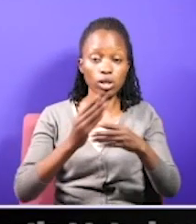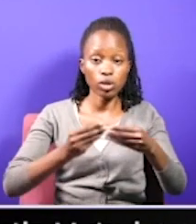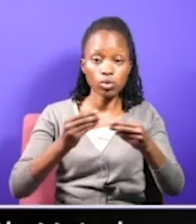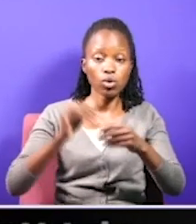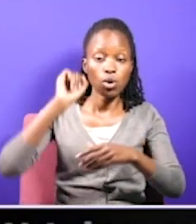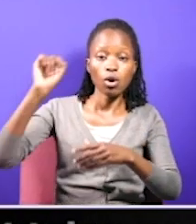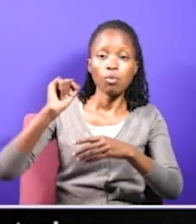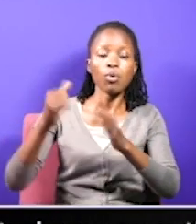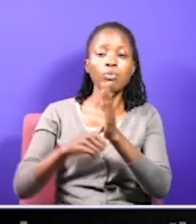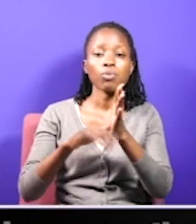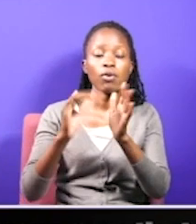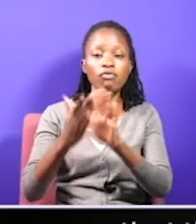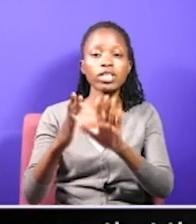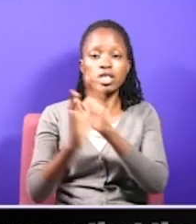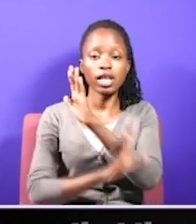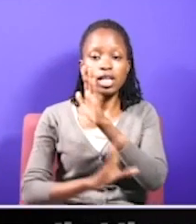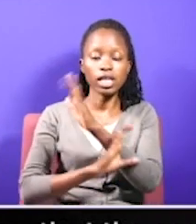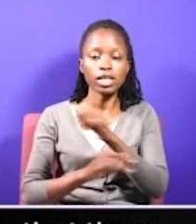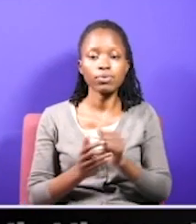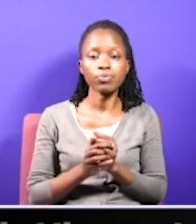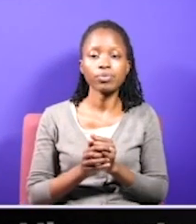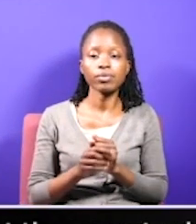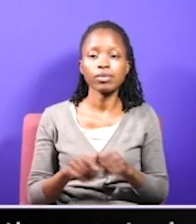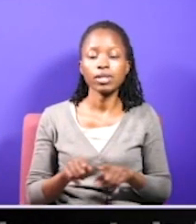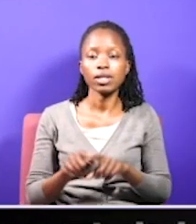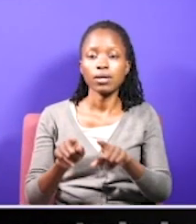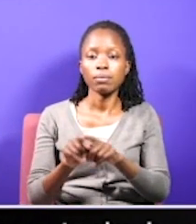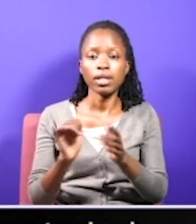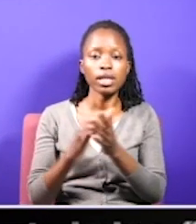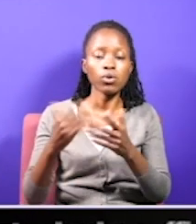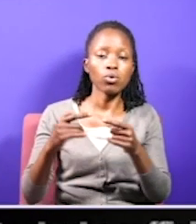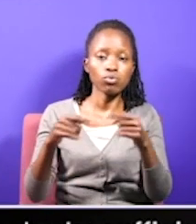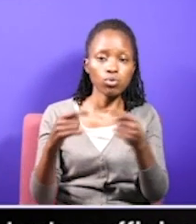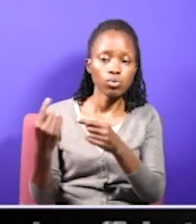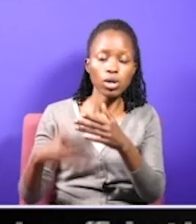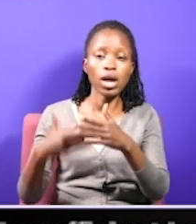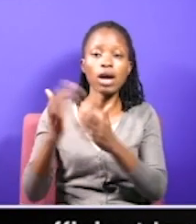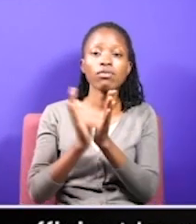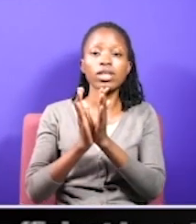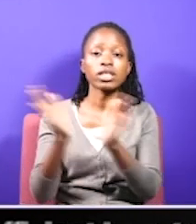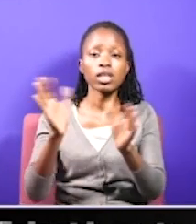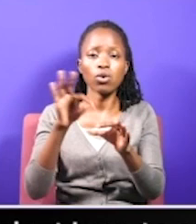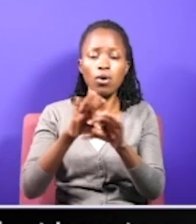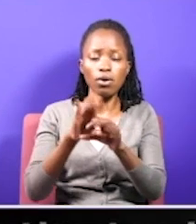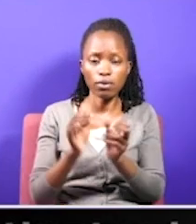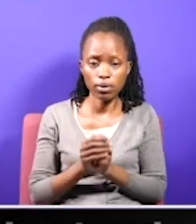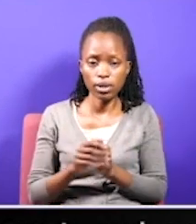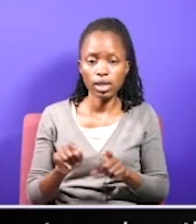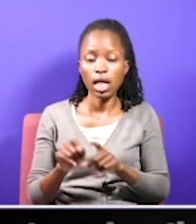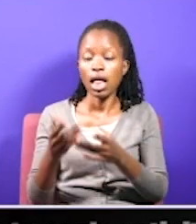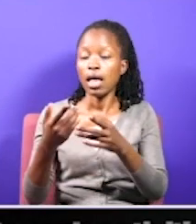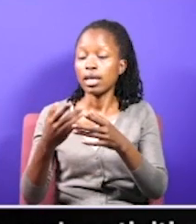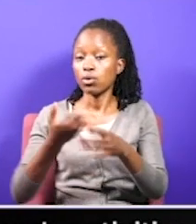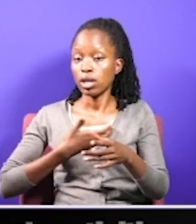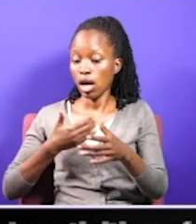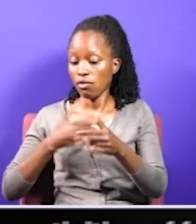political issues facing the country, which often result in strife after the general elections. The committee now has 60 days to